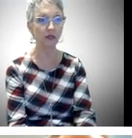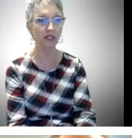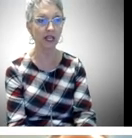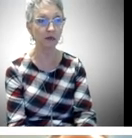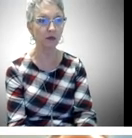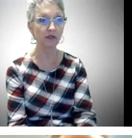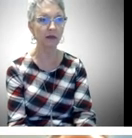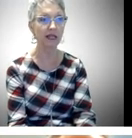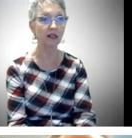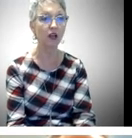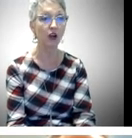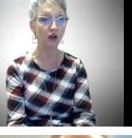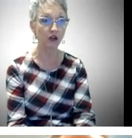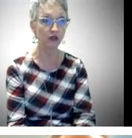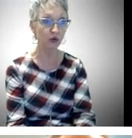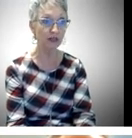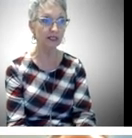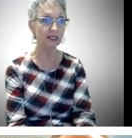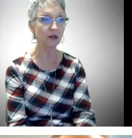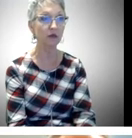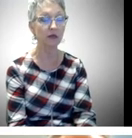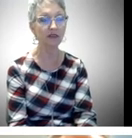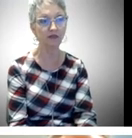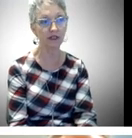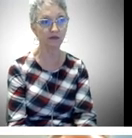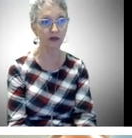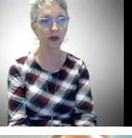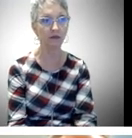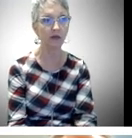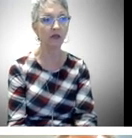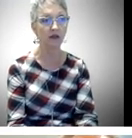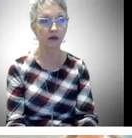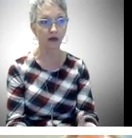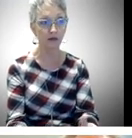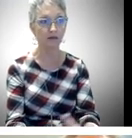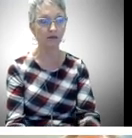is verbal and capable of making her own choices and would benefit from